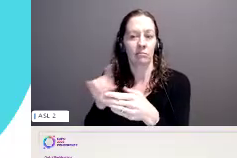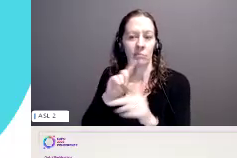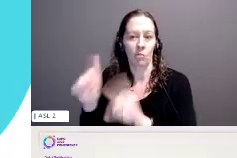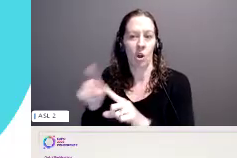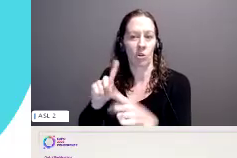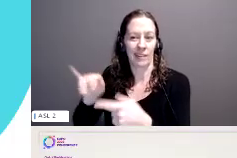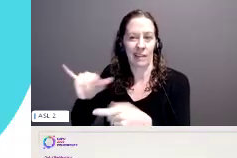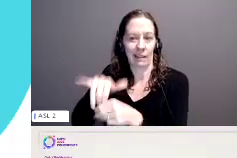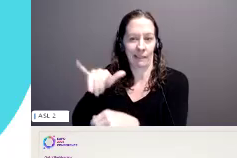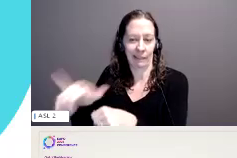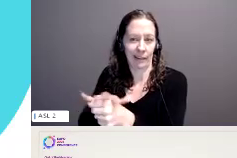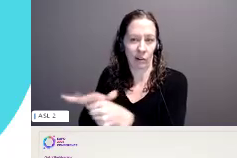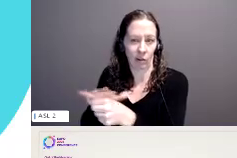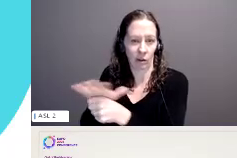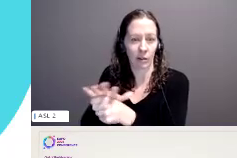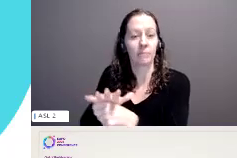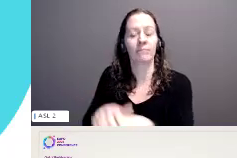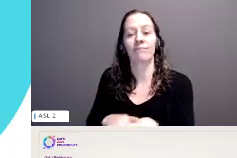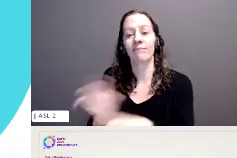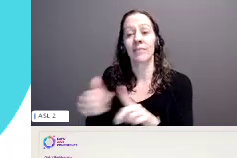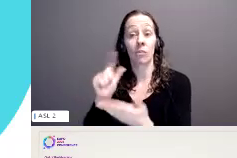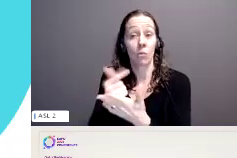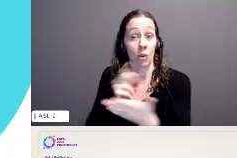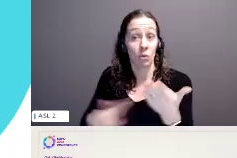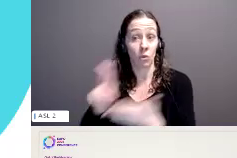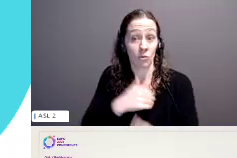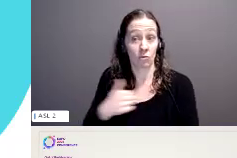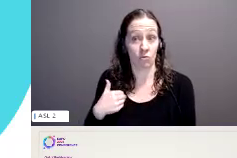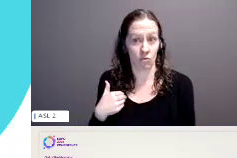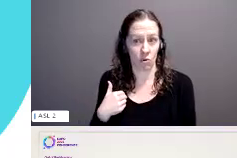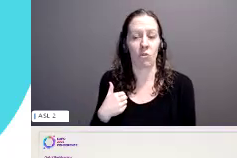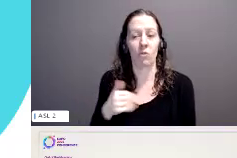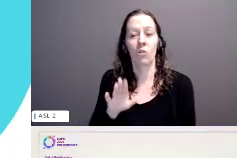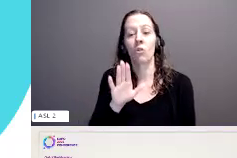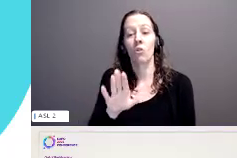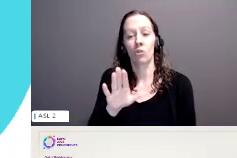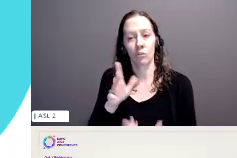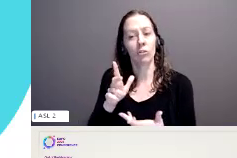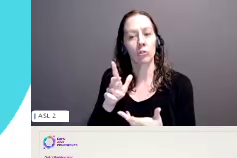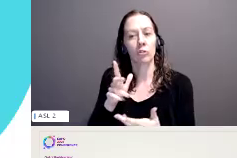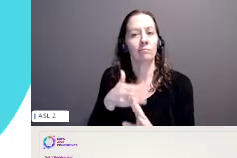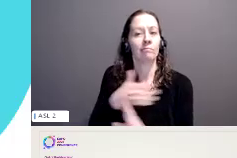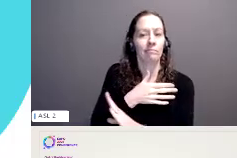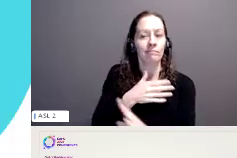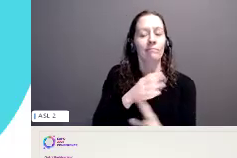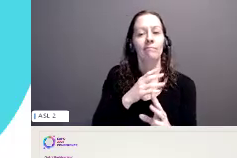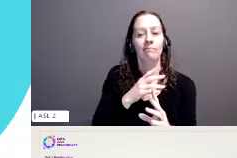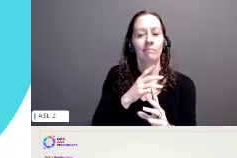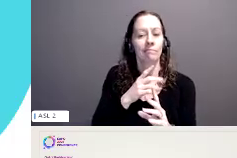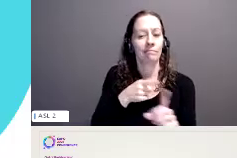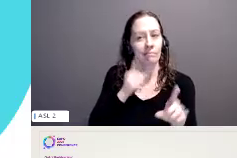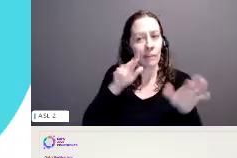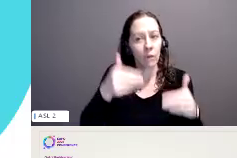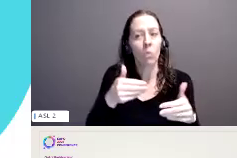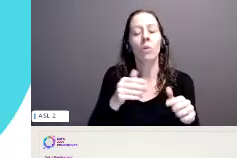A graduate of the University of Toronto, she completed her residency in family practice and emergency